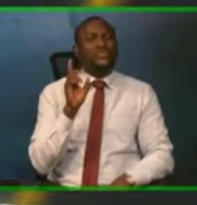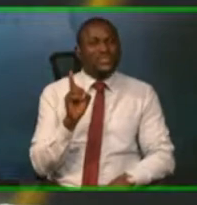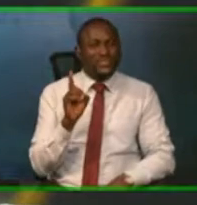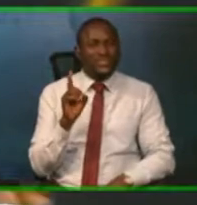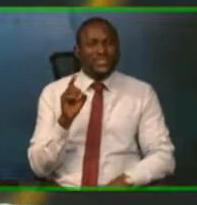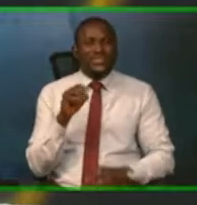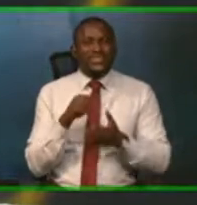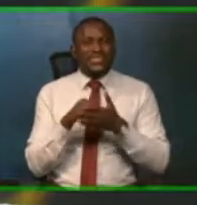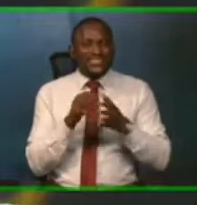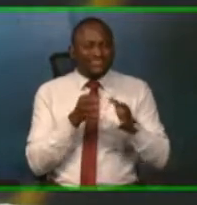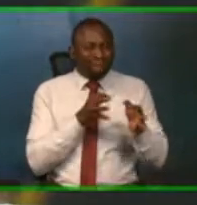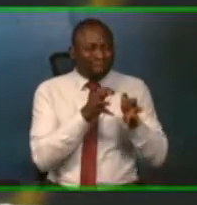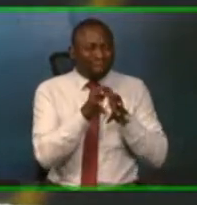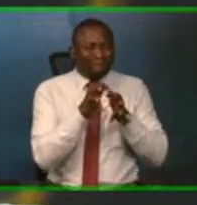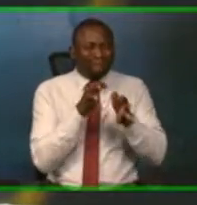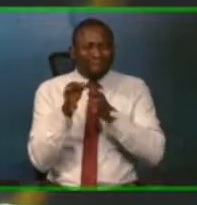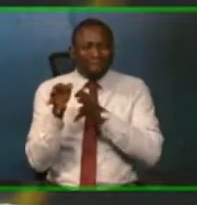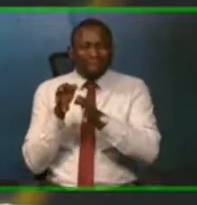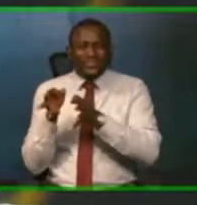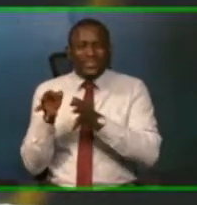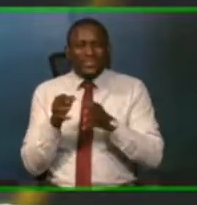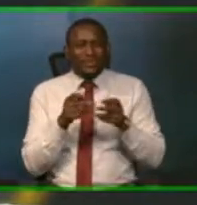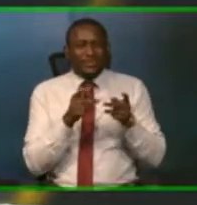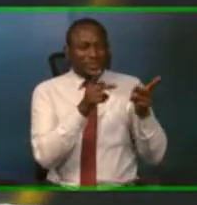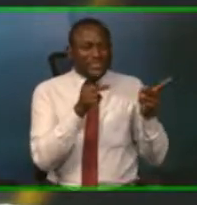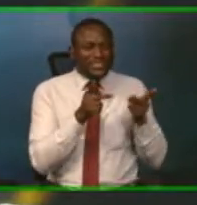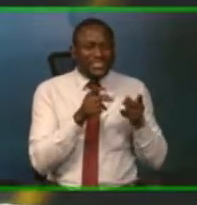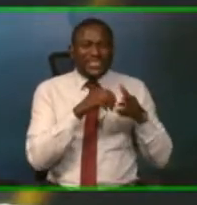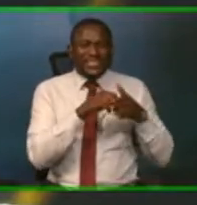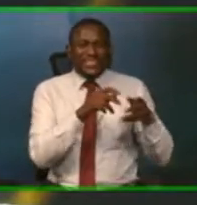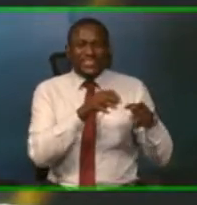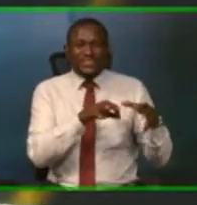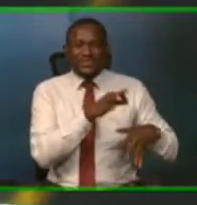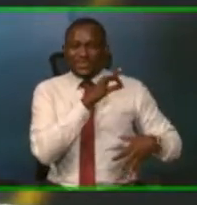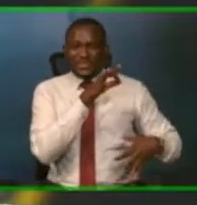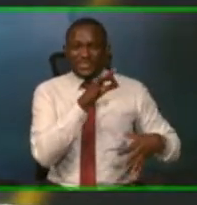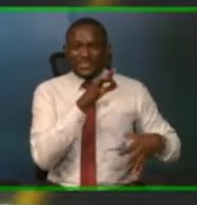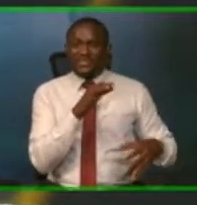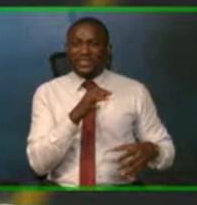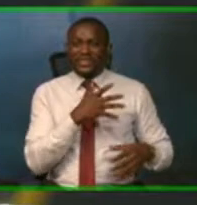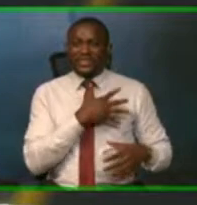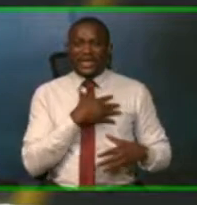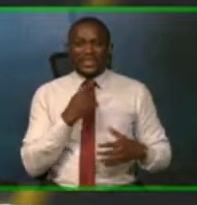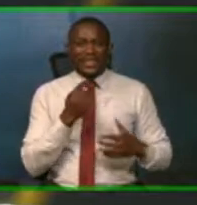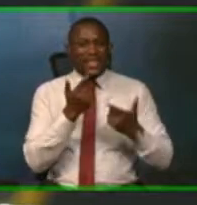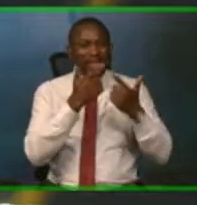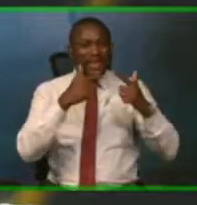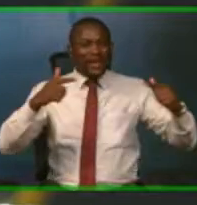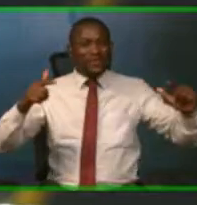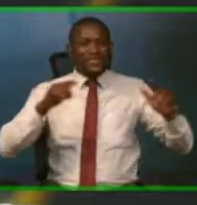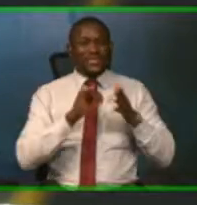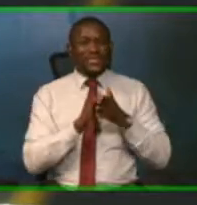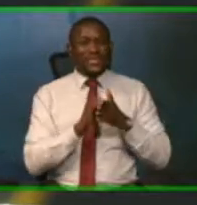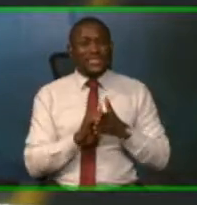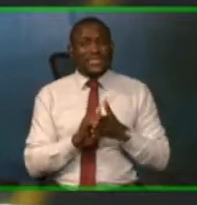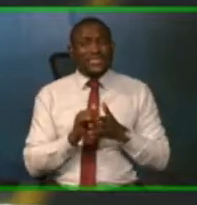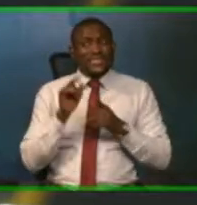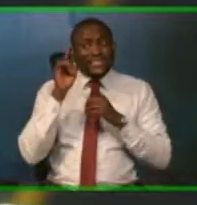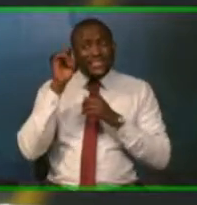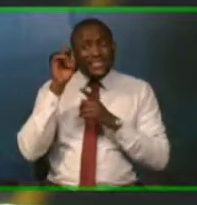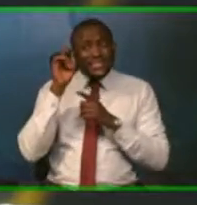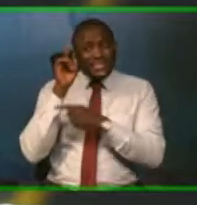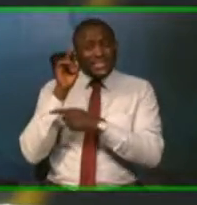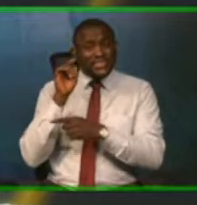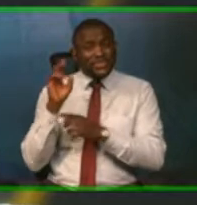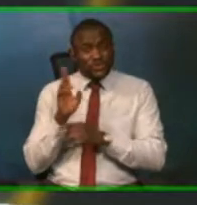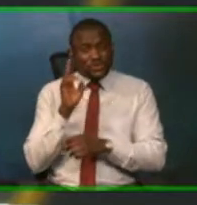in describing even positionings in the spirit and the language that he used,